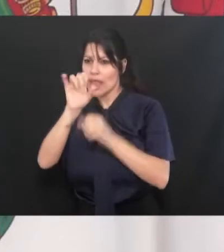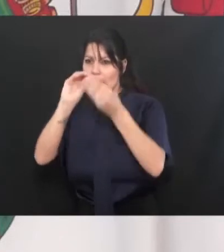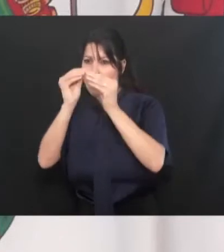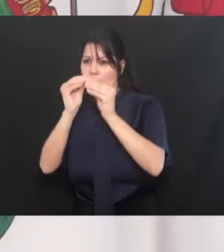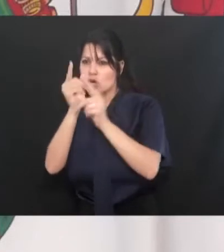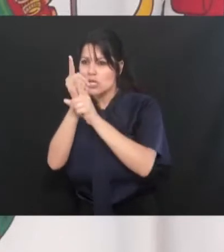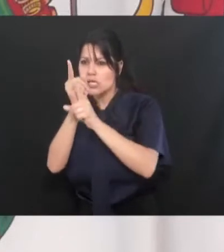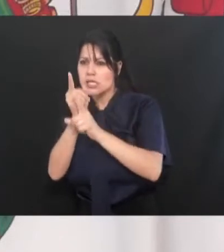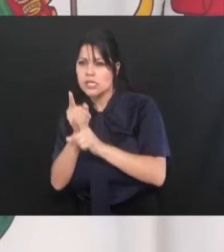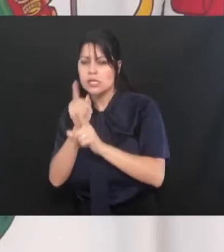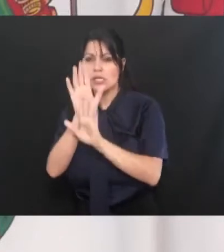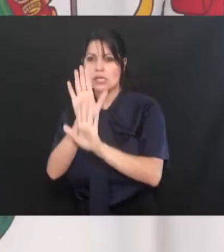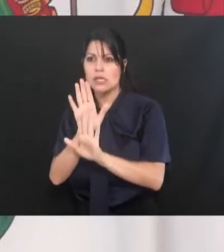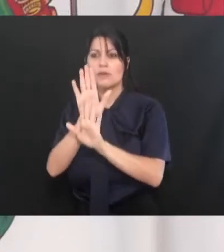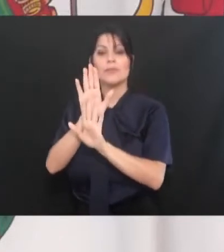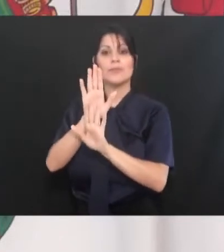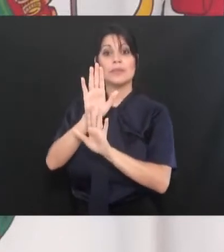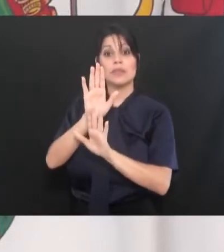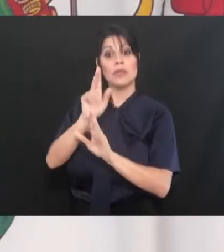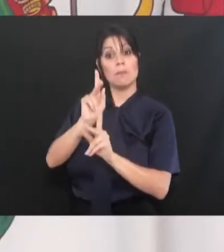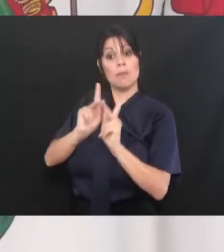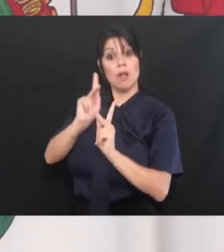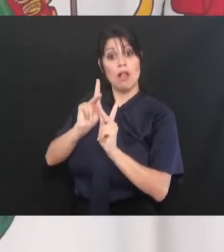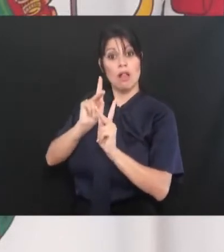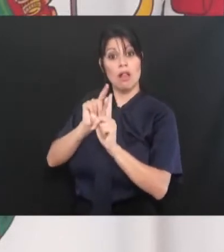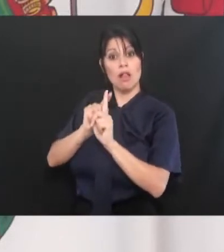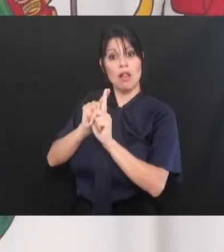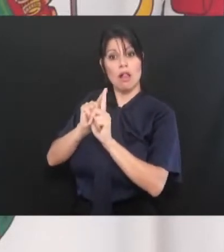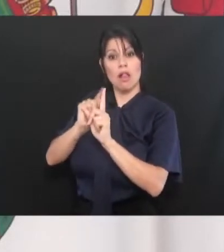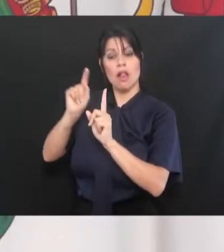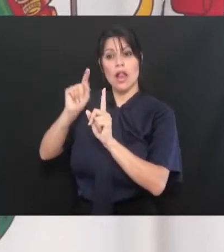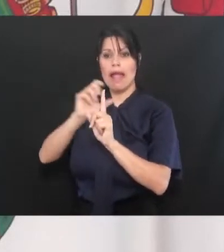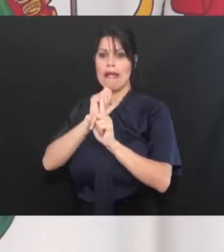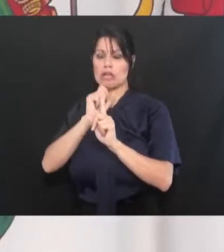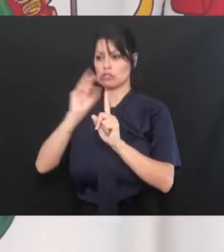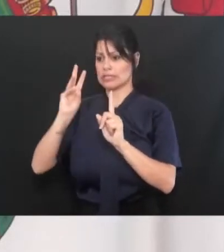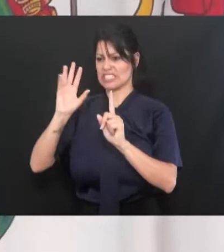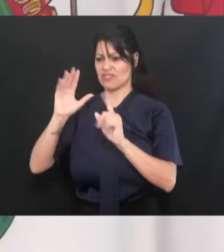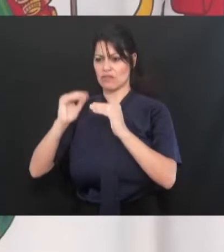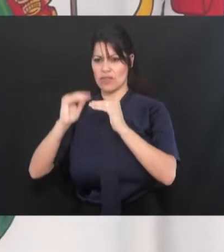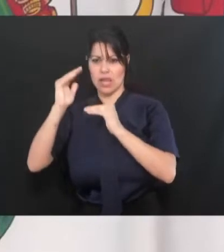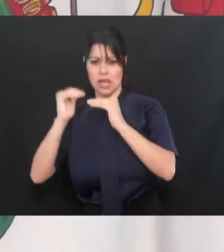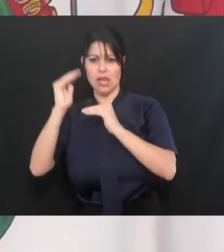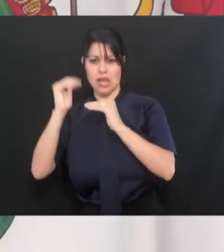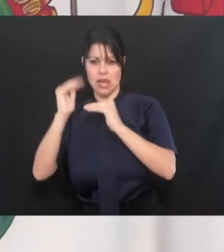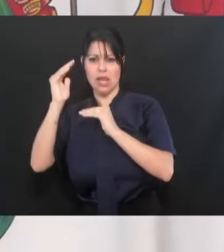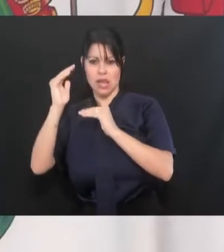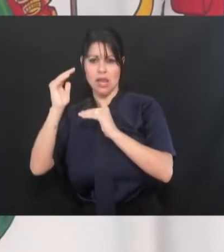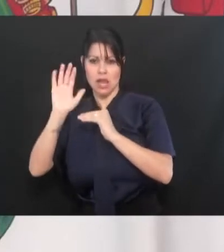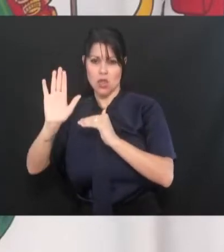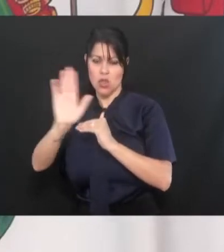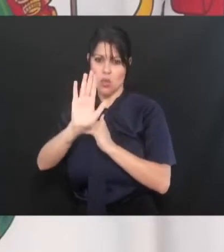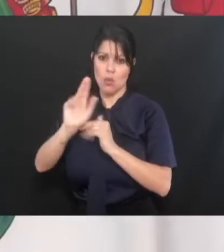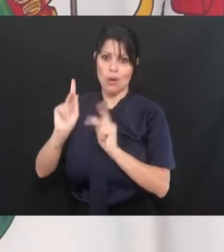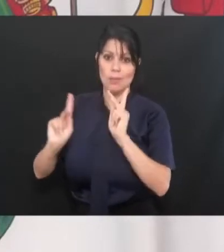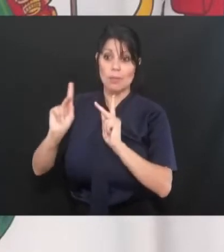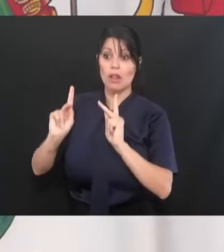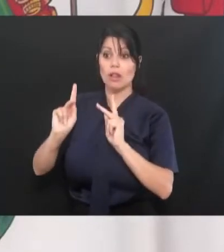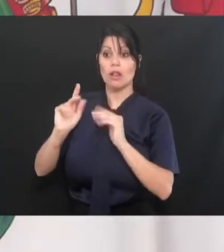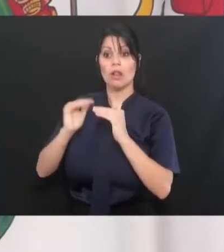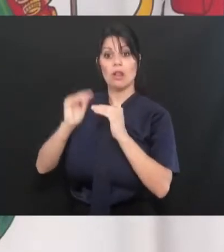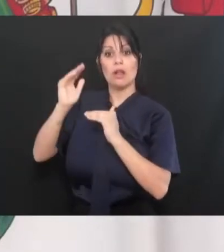right, of the people that are older than 65 and older, we